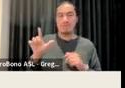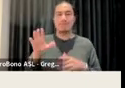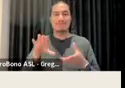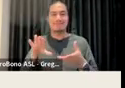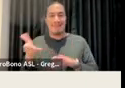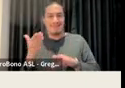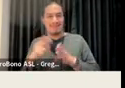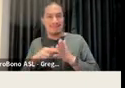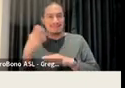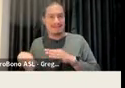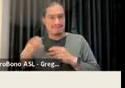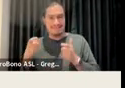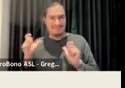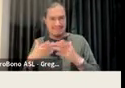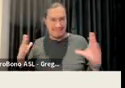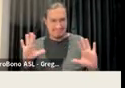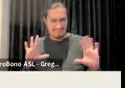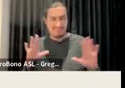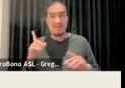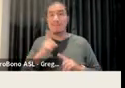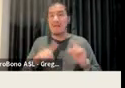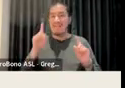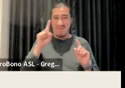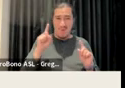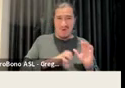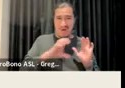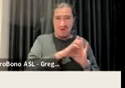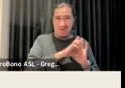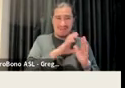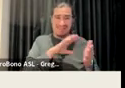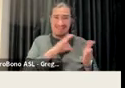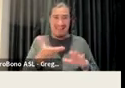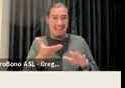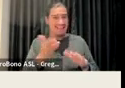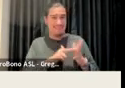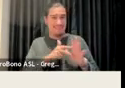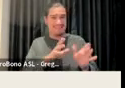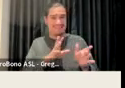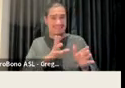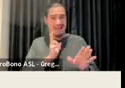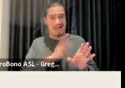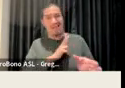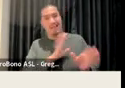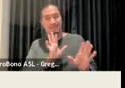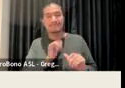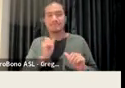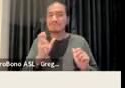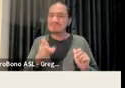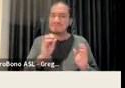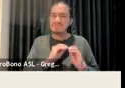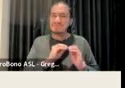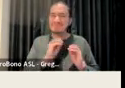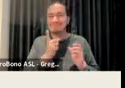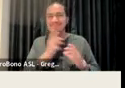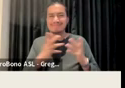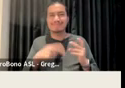end, right? It is the biggest thing. Unfortunately for characters, death is kind of an out. And so it needs to be a little bit more something